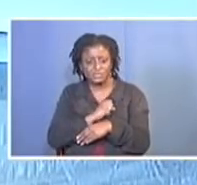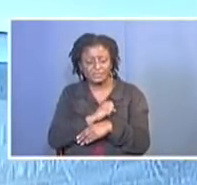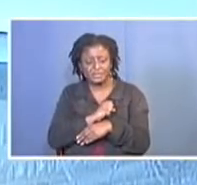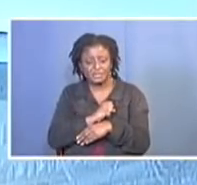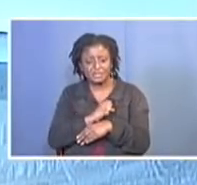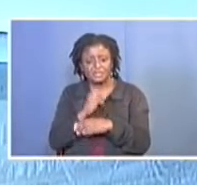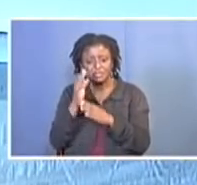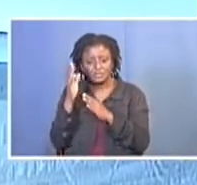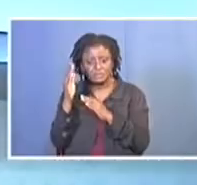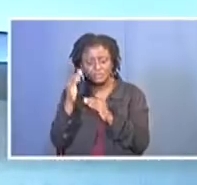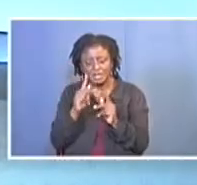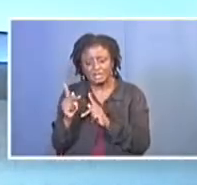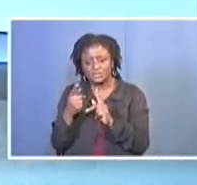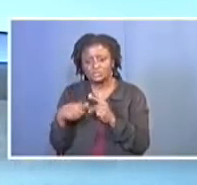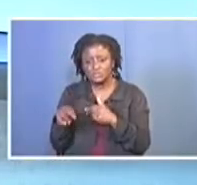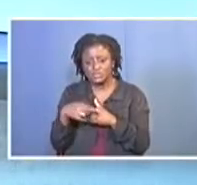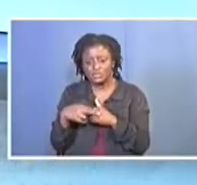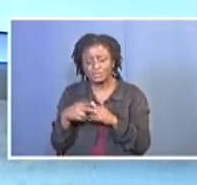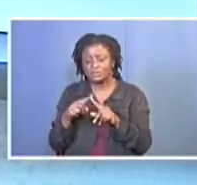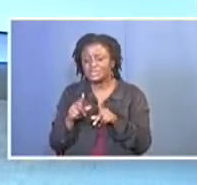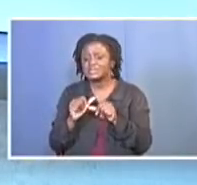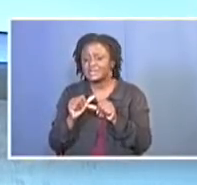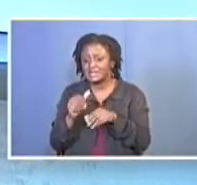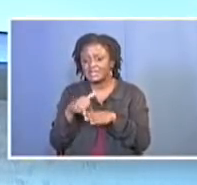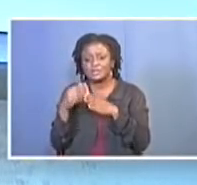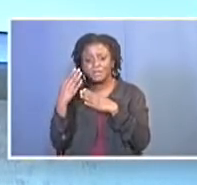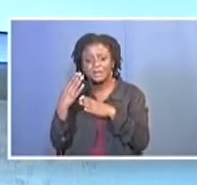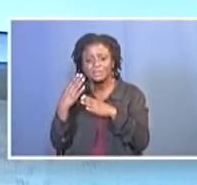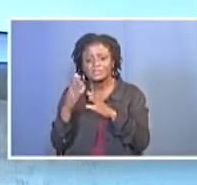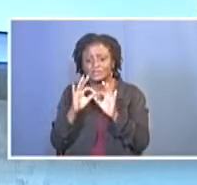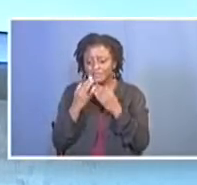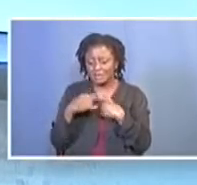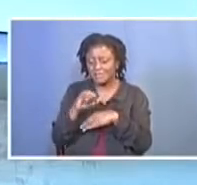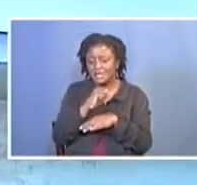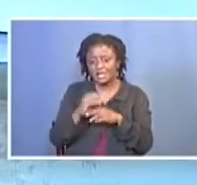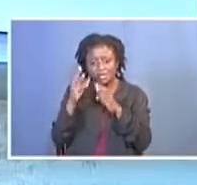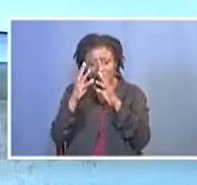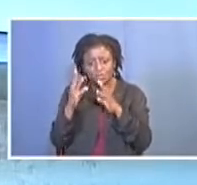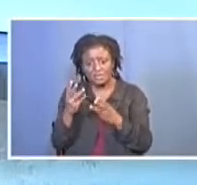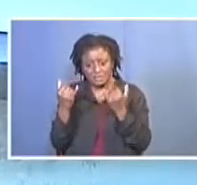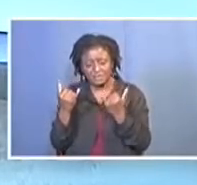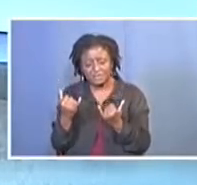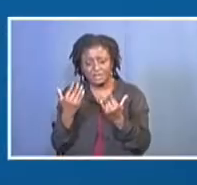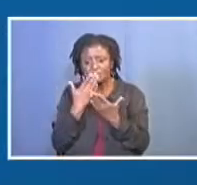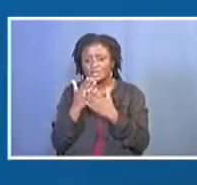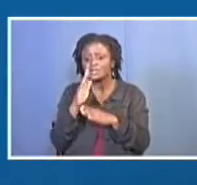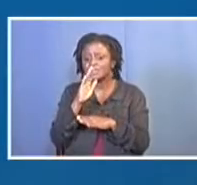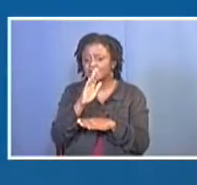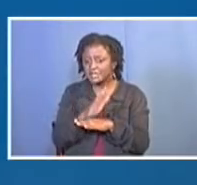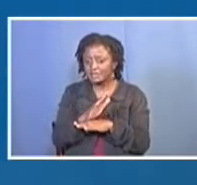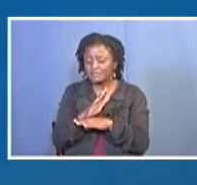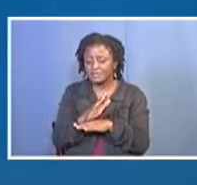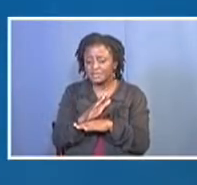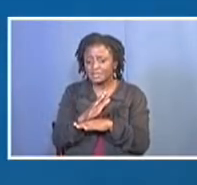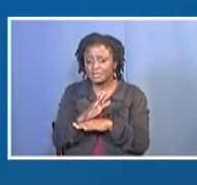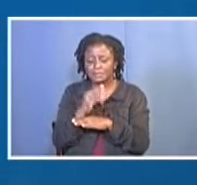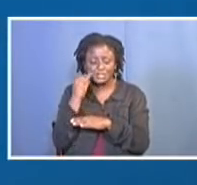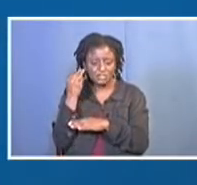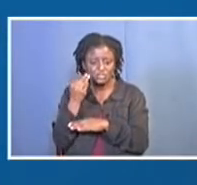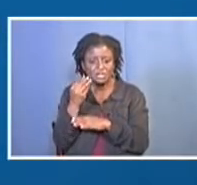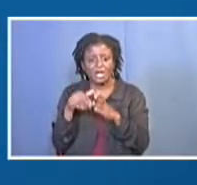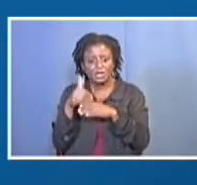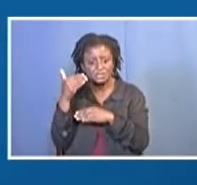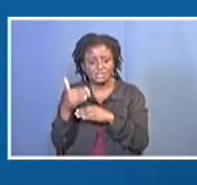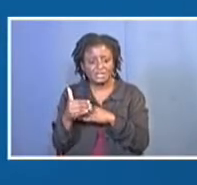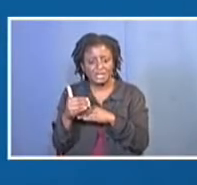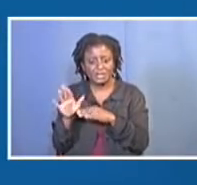Bahamas. It's time now for a check on Family Island weather with Chief Meteorologist Basil Dean. Good evening, Basil. Good evening, Makashla. Outside of our